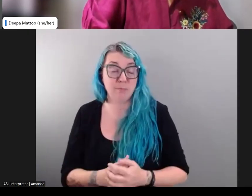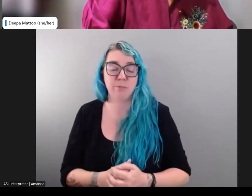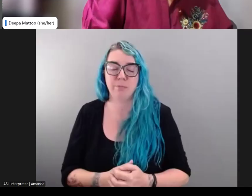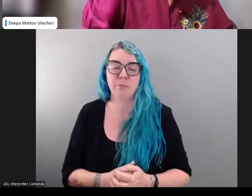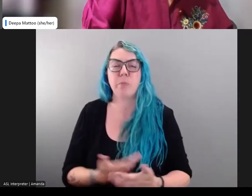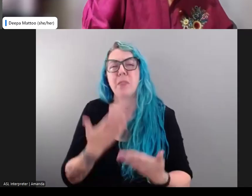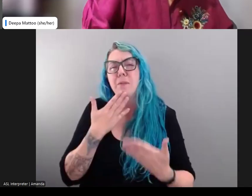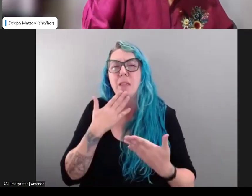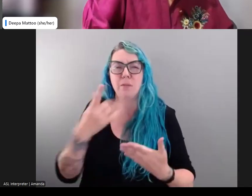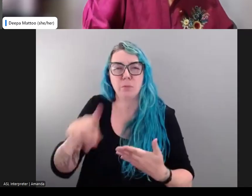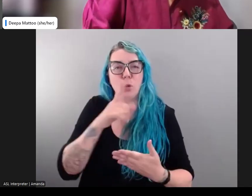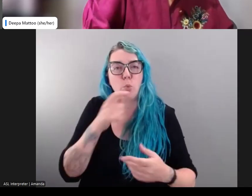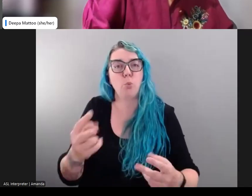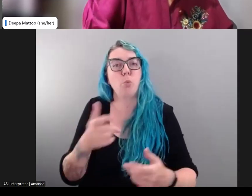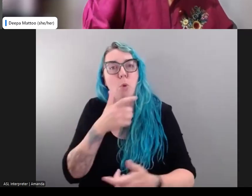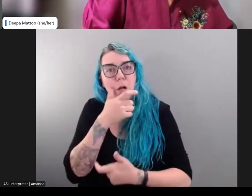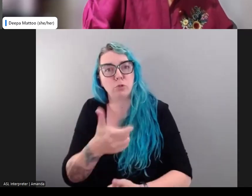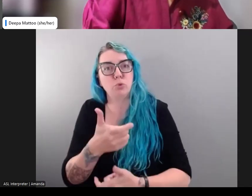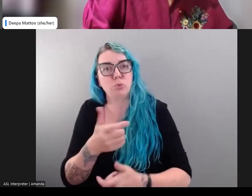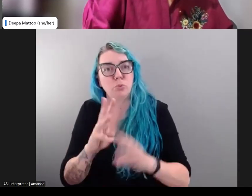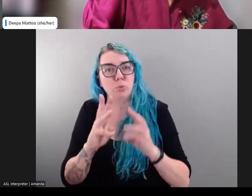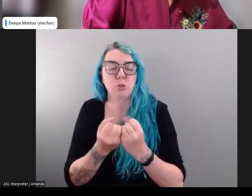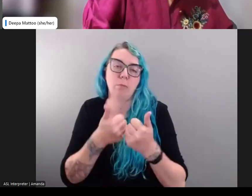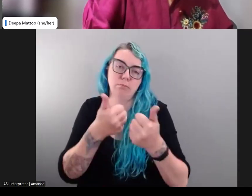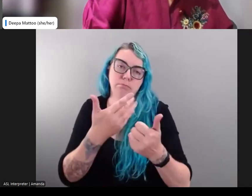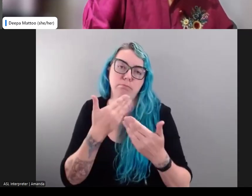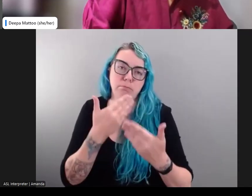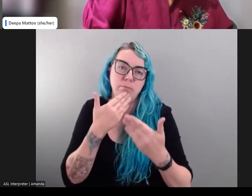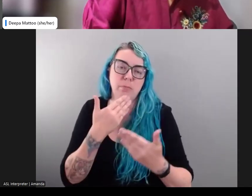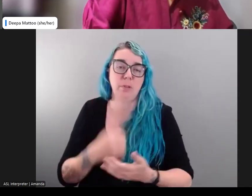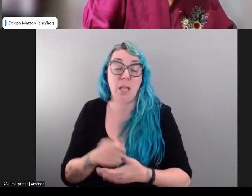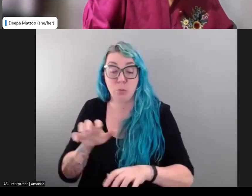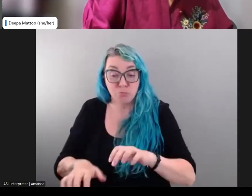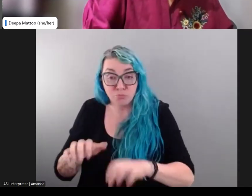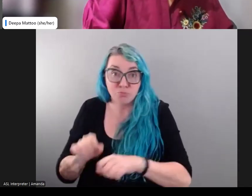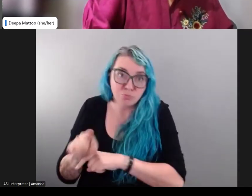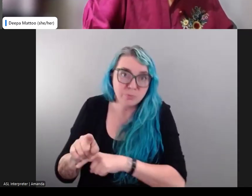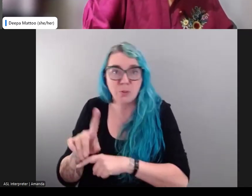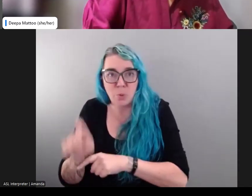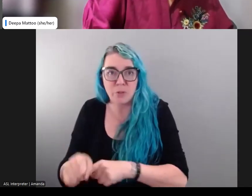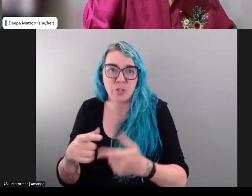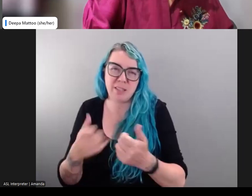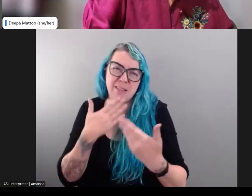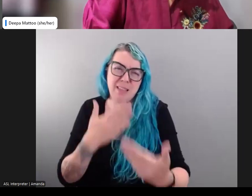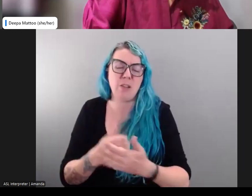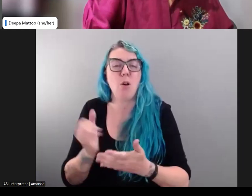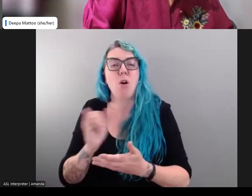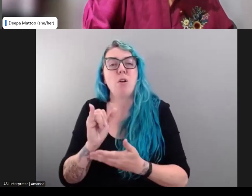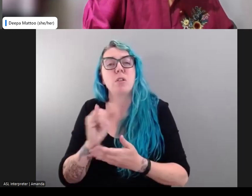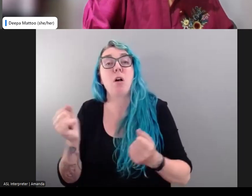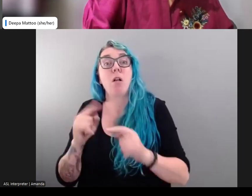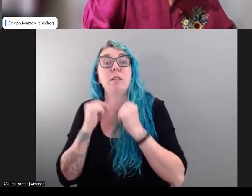submitting questions. A special thank you also to all of the CREVAC team that's behind the scenes, Esther, Jenna,